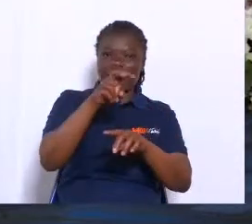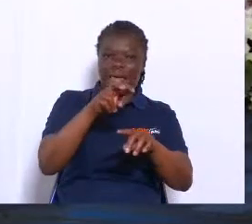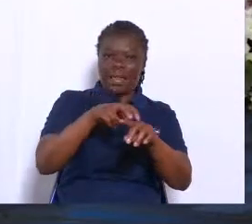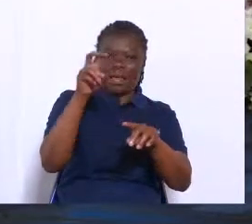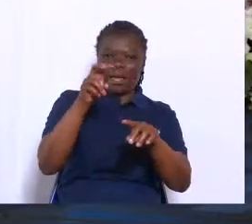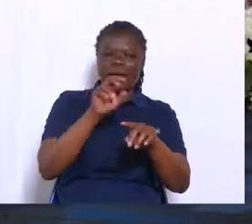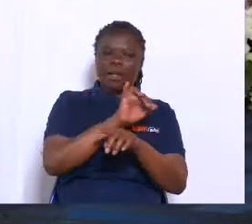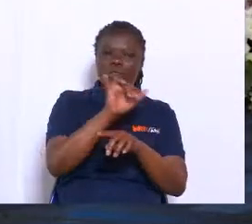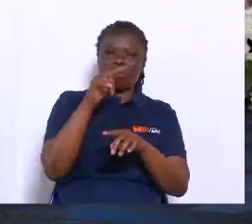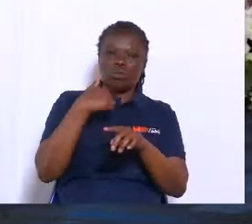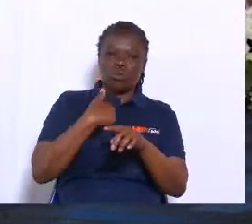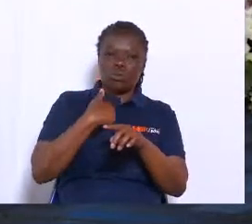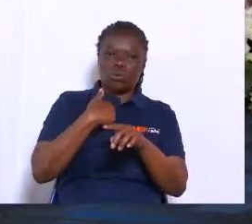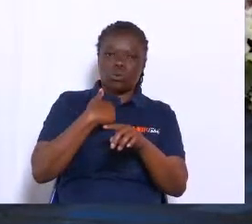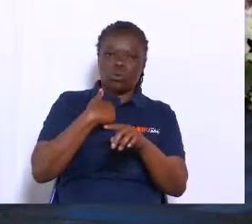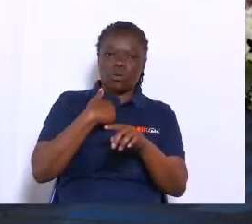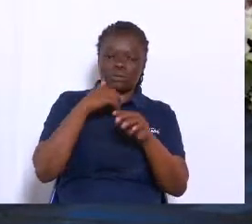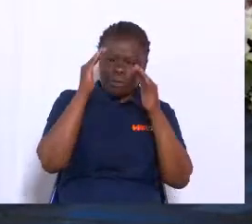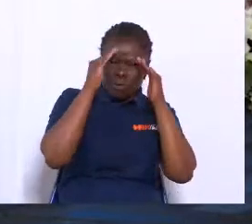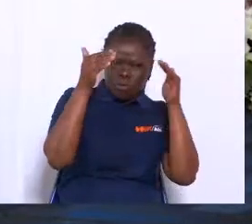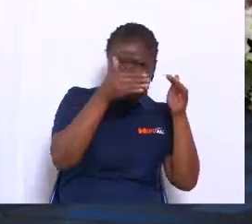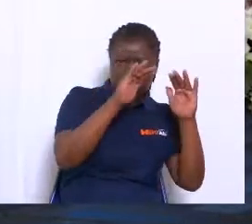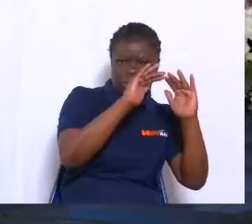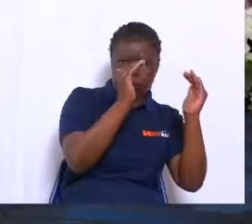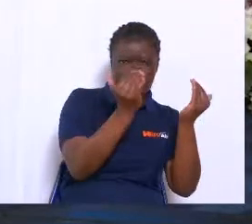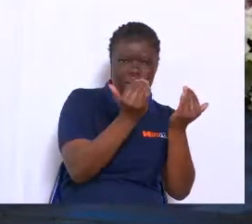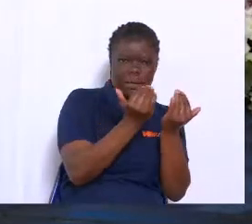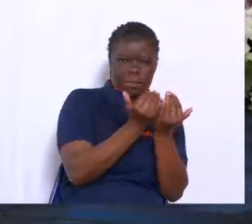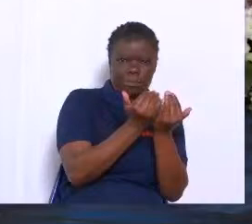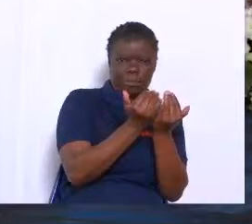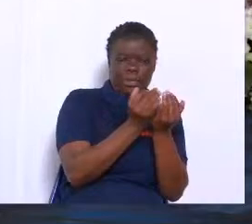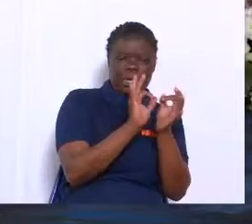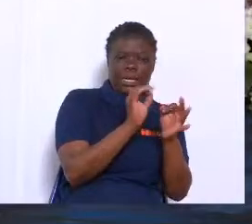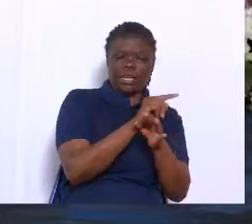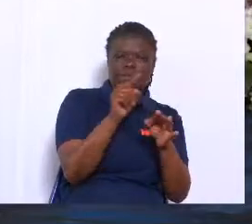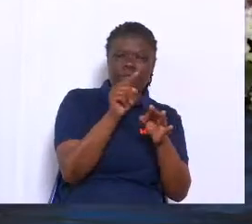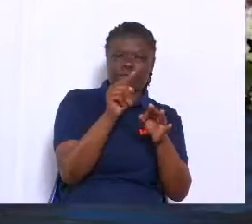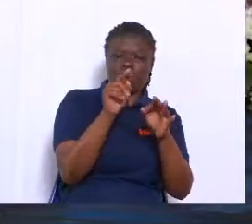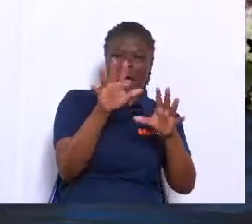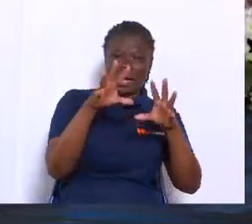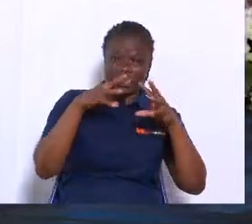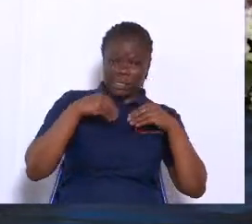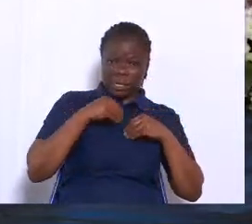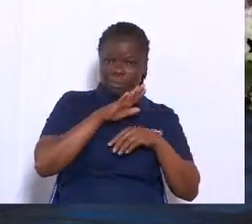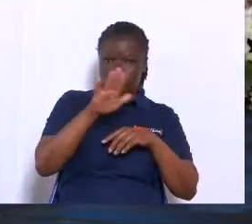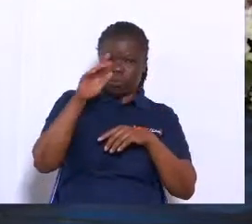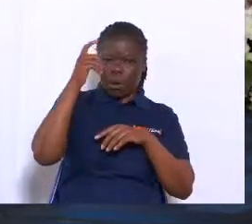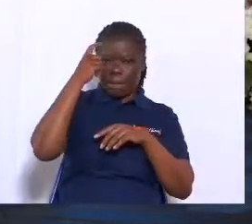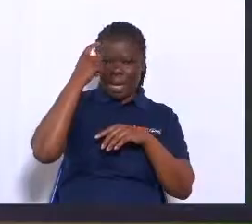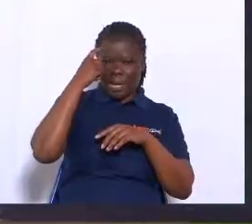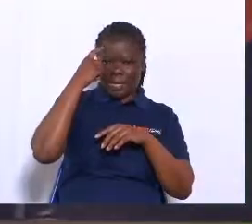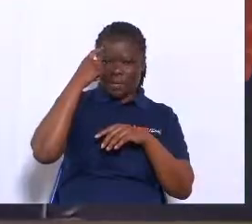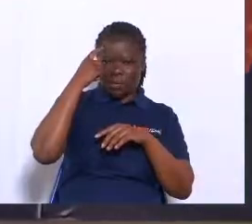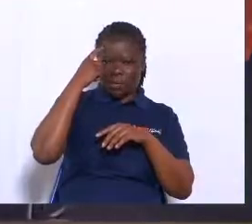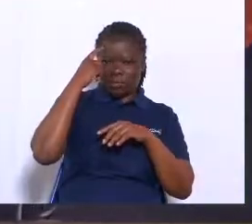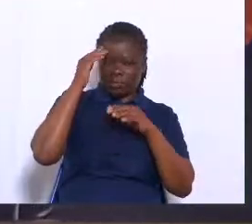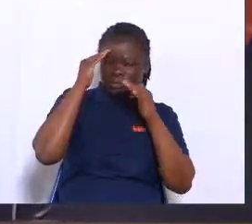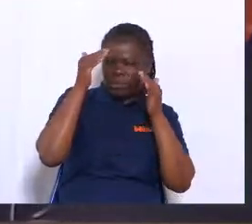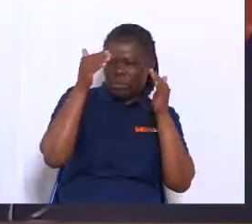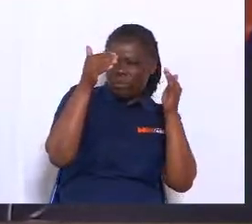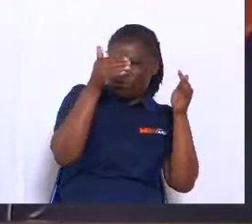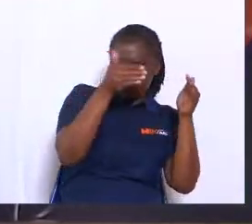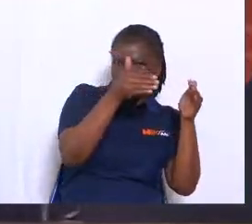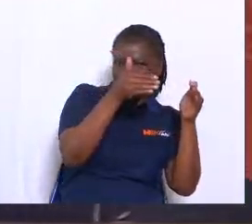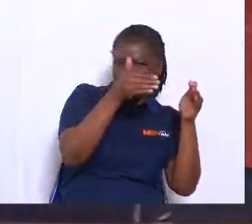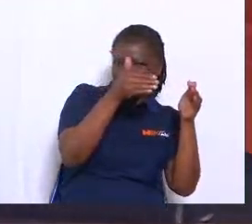the face of the whole earth. It says, if you allow your mind to be saturated not with